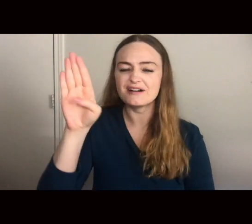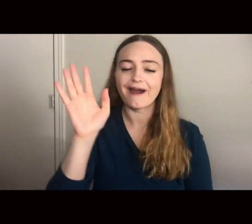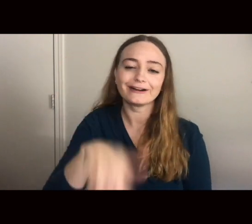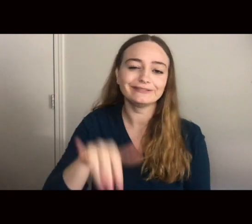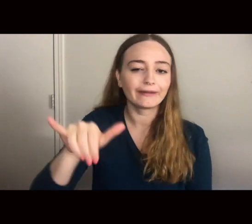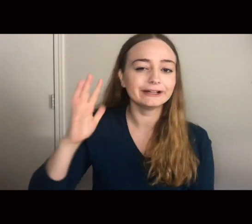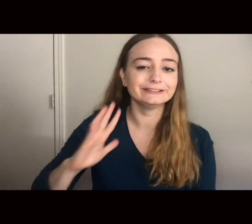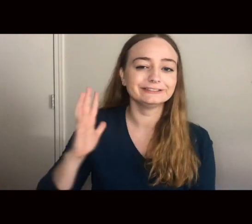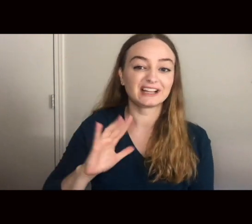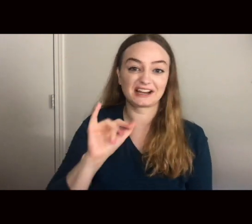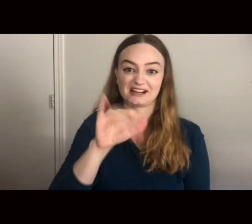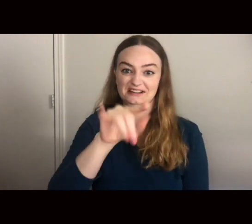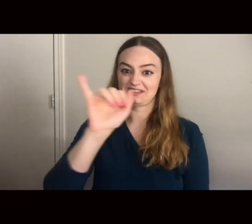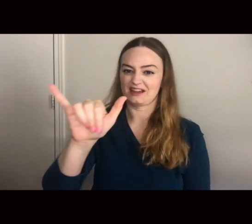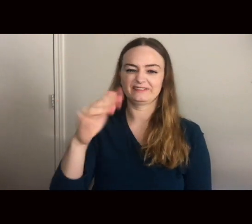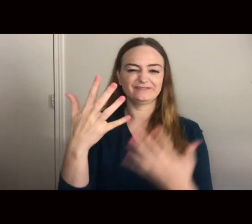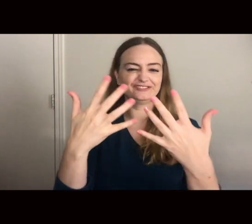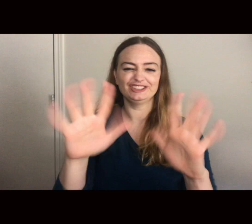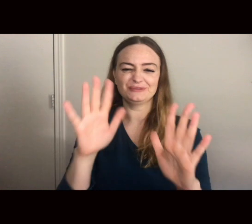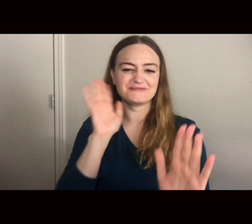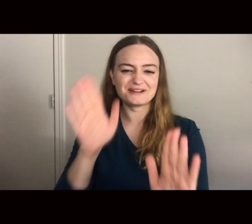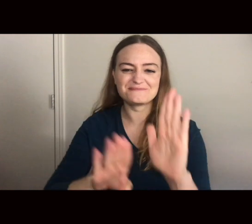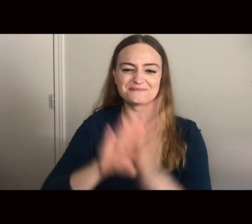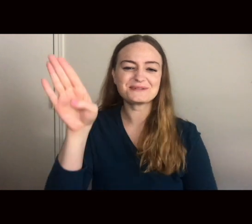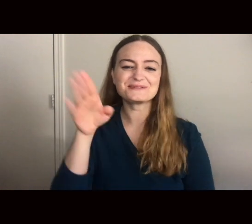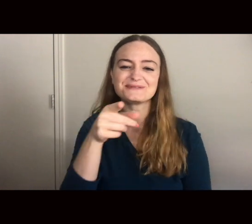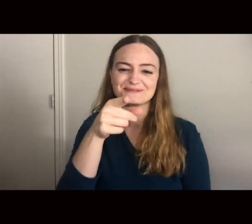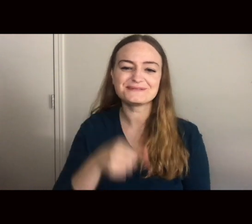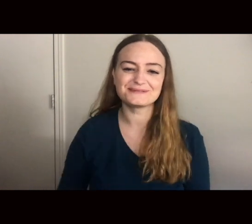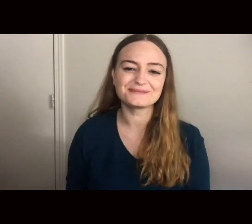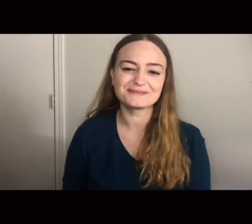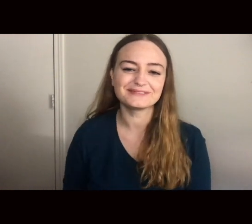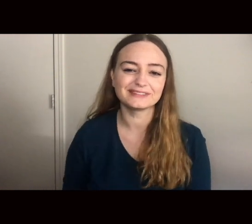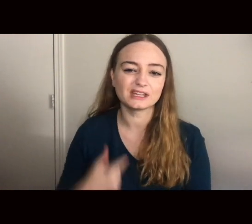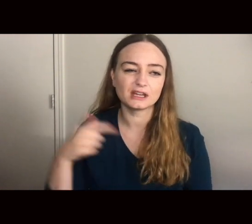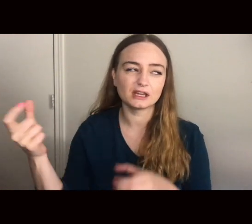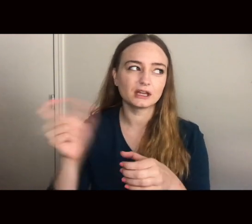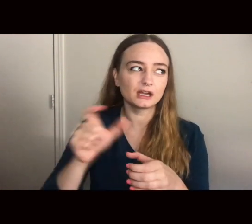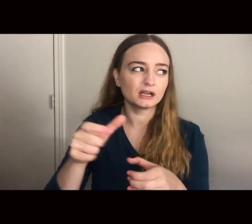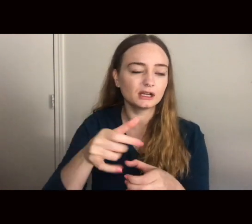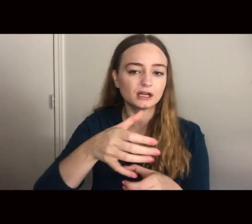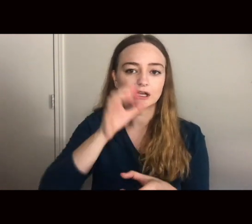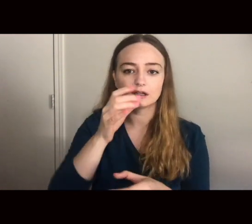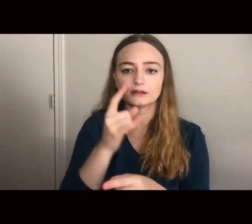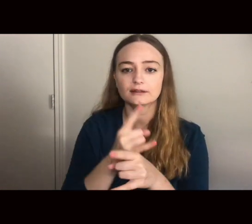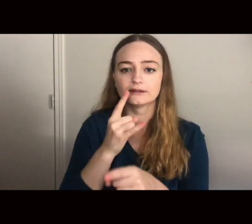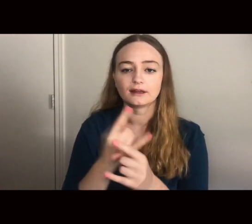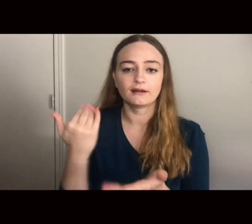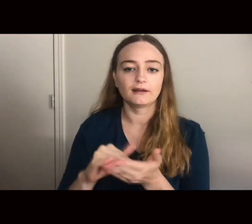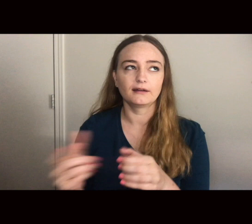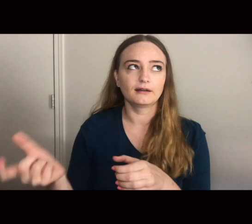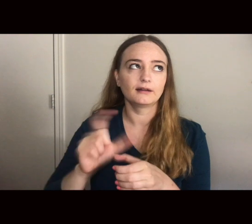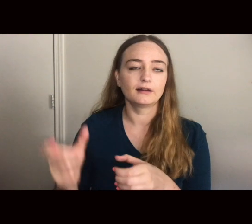big, but that was way back when. You'd be sad if you'd been around then. Throw back a whiskey